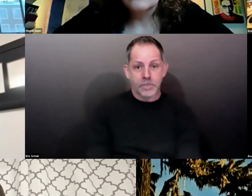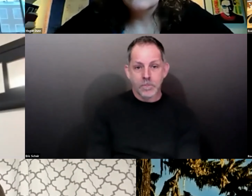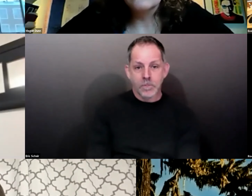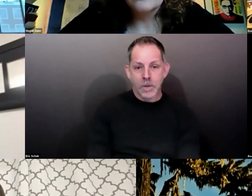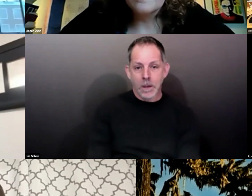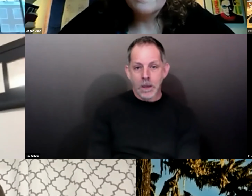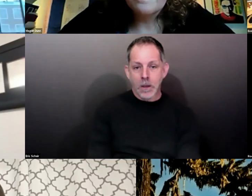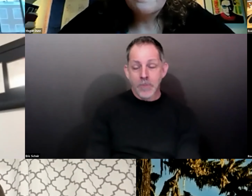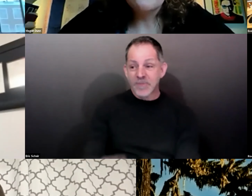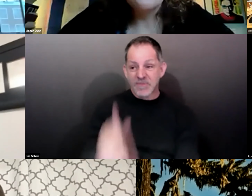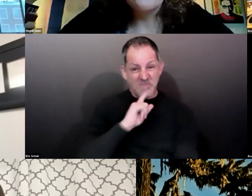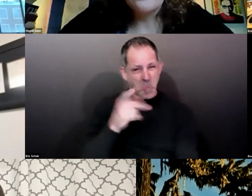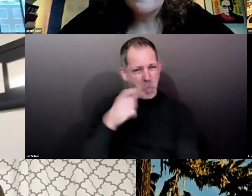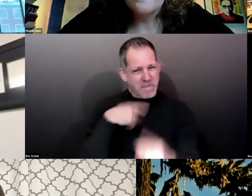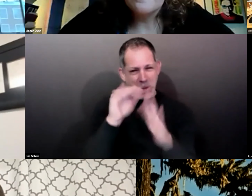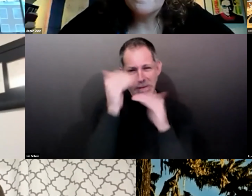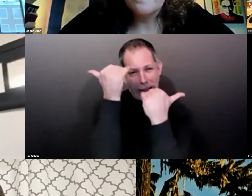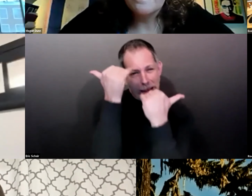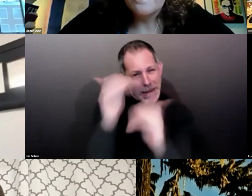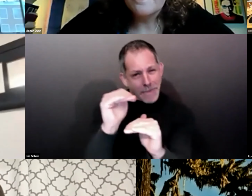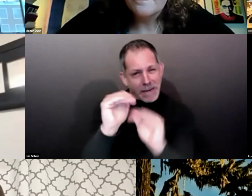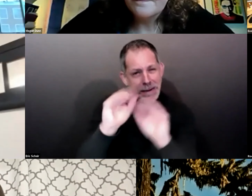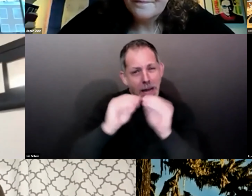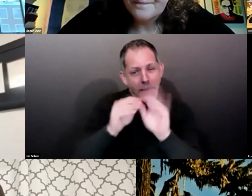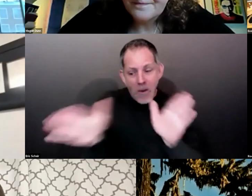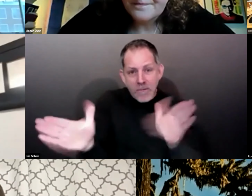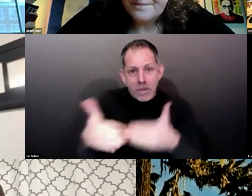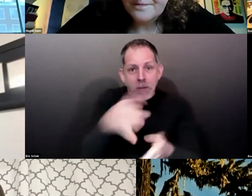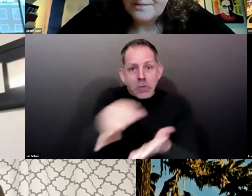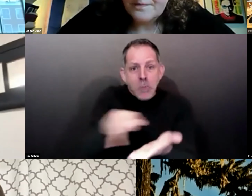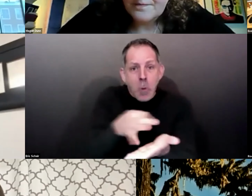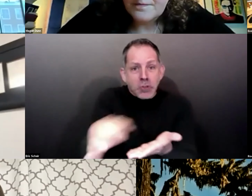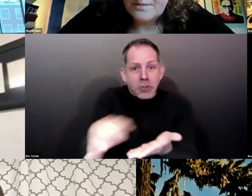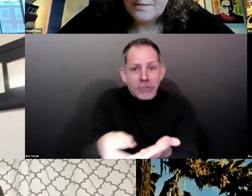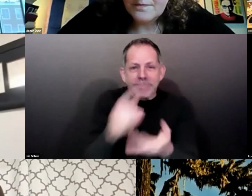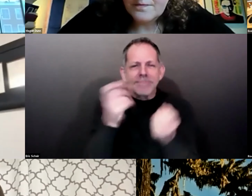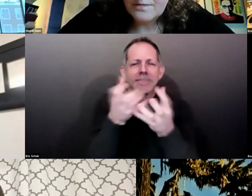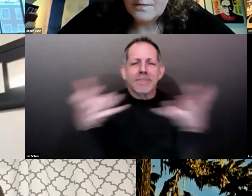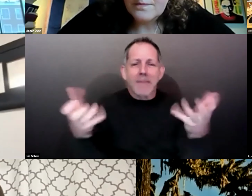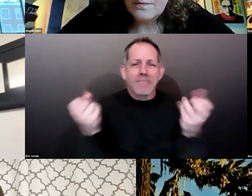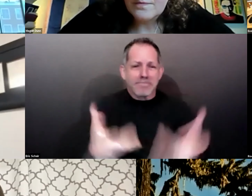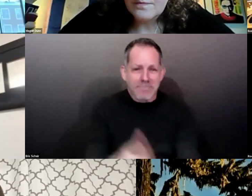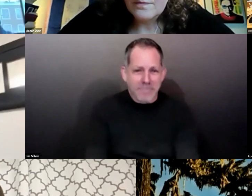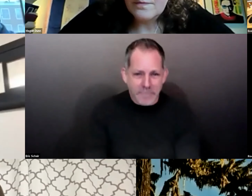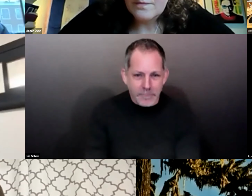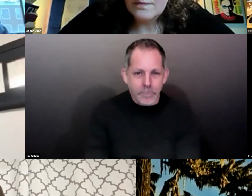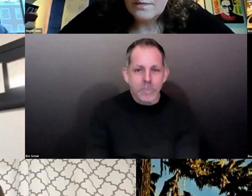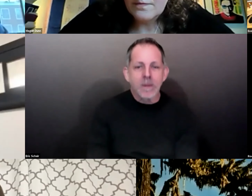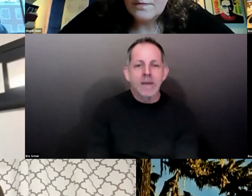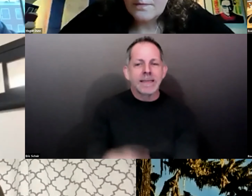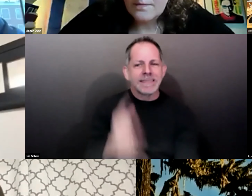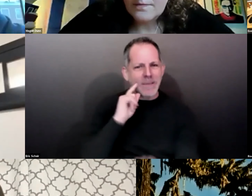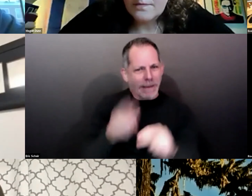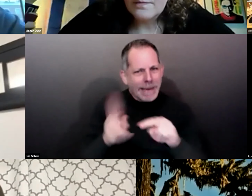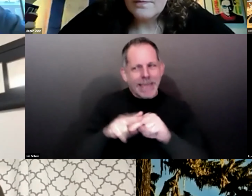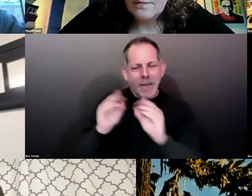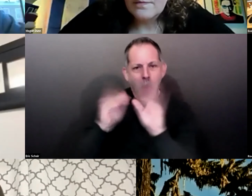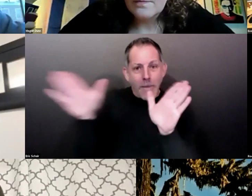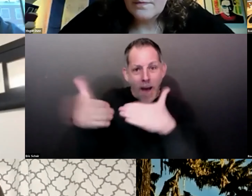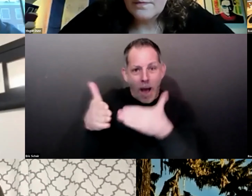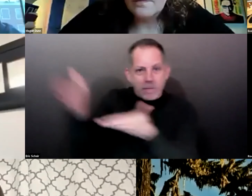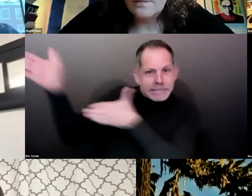will increase. It has been increasing slowly, and I want to assure you we are prepared for the day when we get an adequate supply. We have